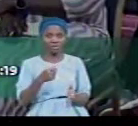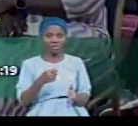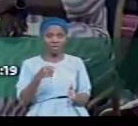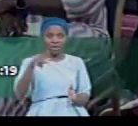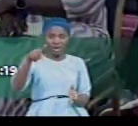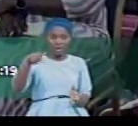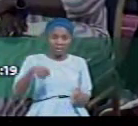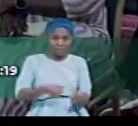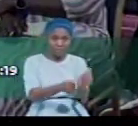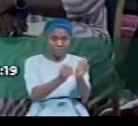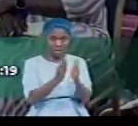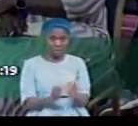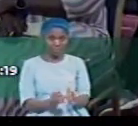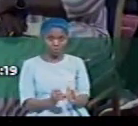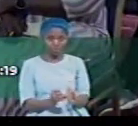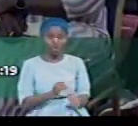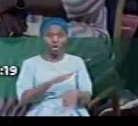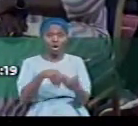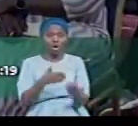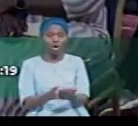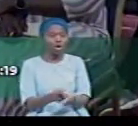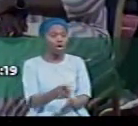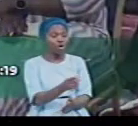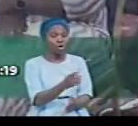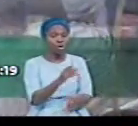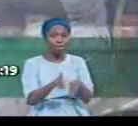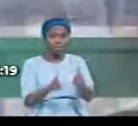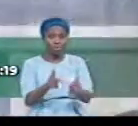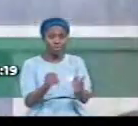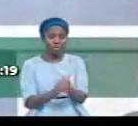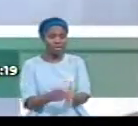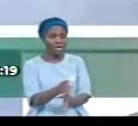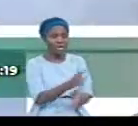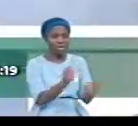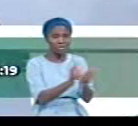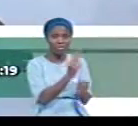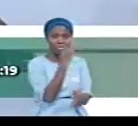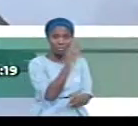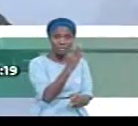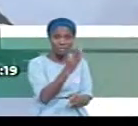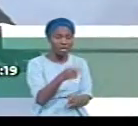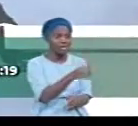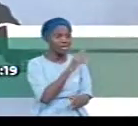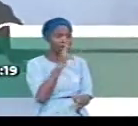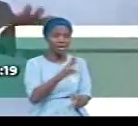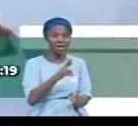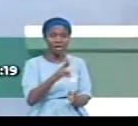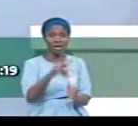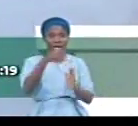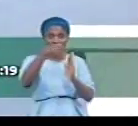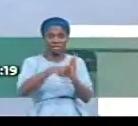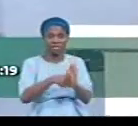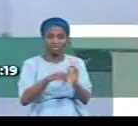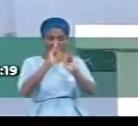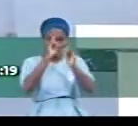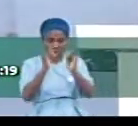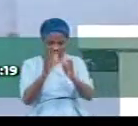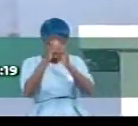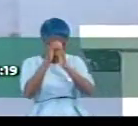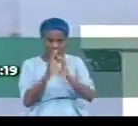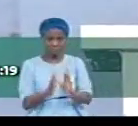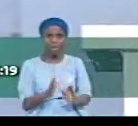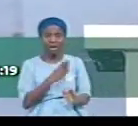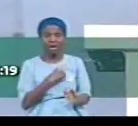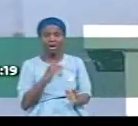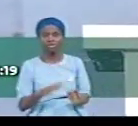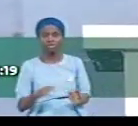nations, all the people he went to, they were deep idol worshippers. And the children of Israel